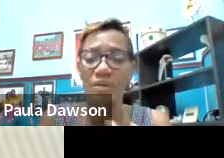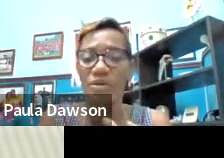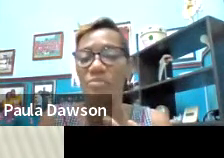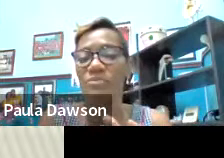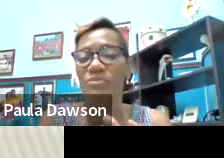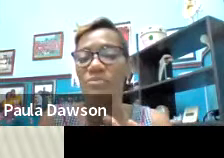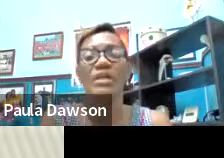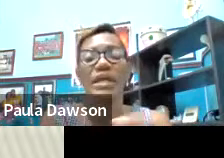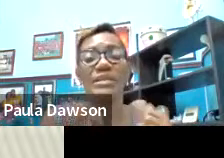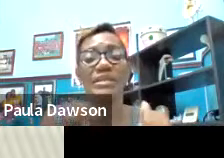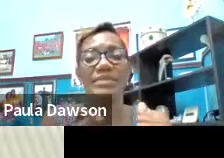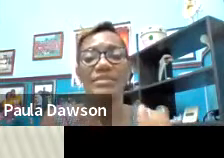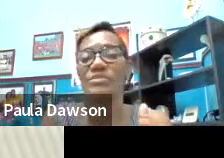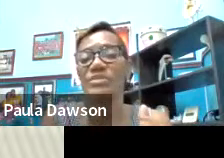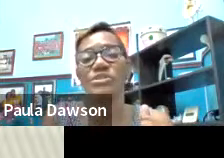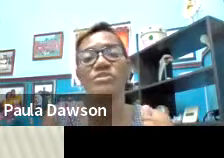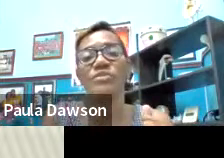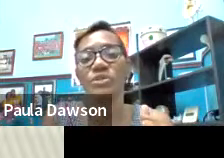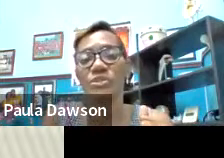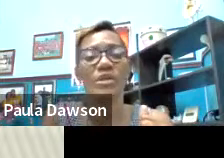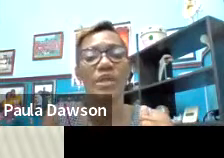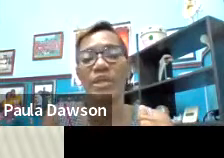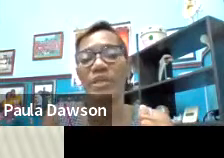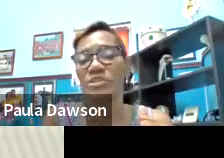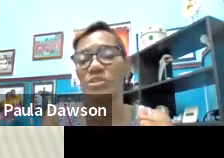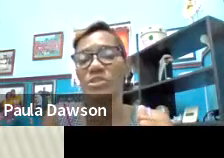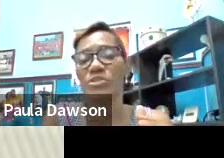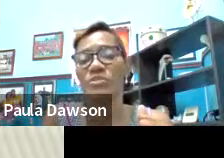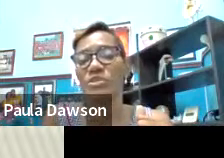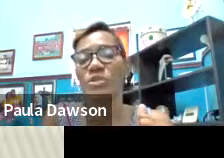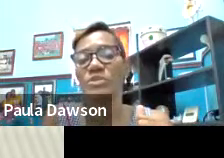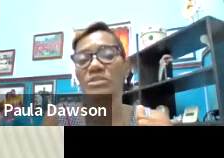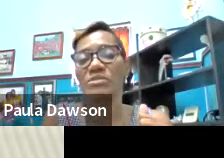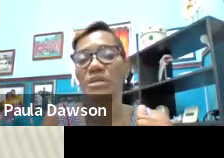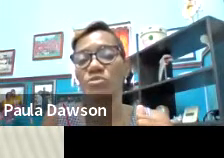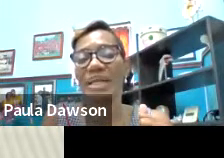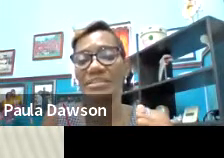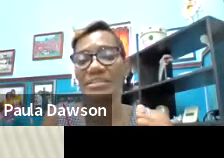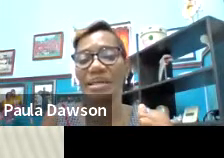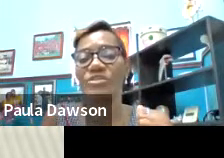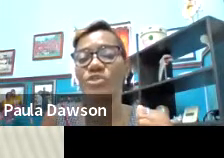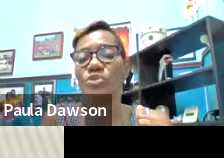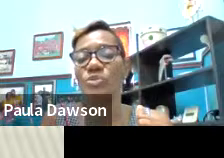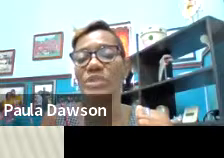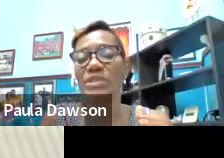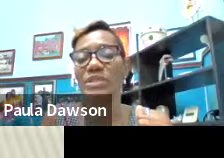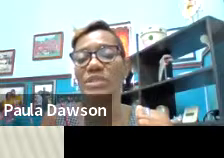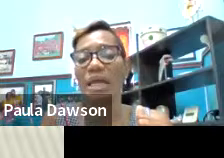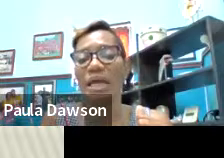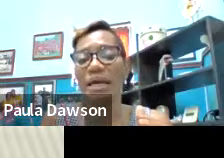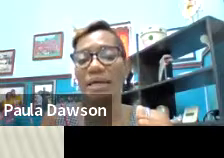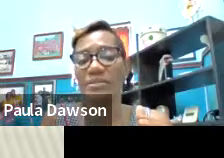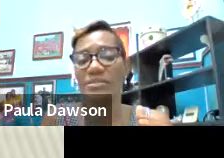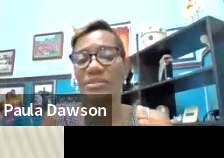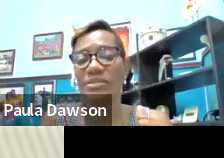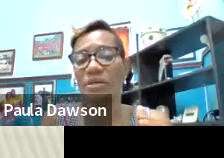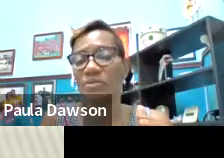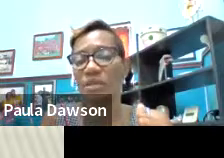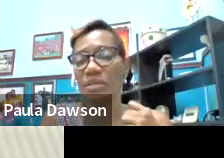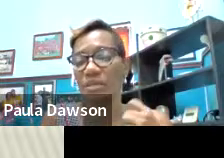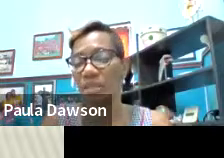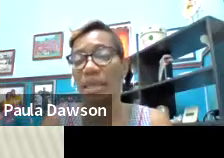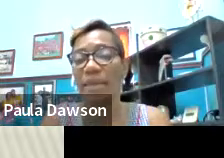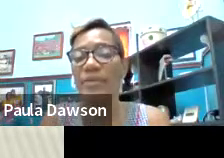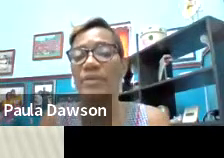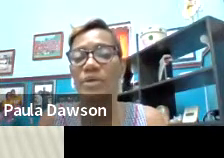be uncomfortable, and it can decrease your function. Here's a picture of someone with a right-sided stroke weakness, and